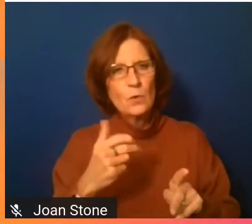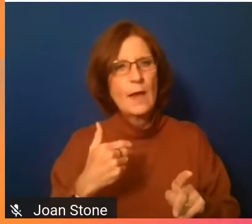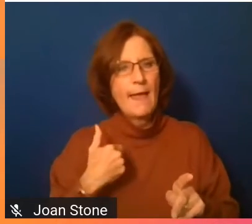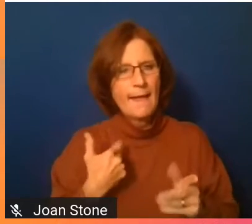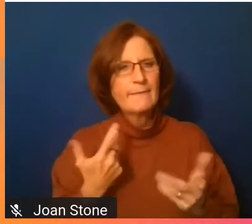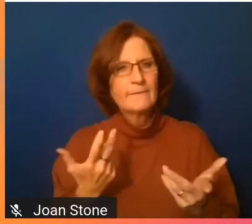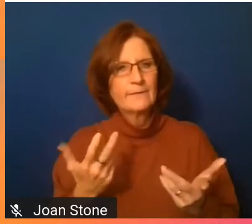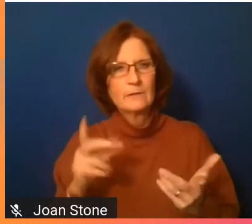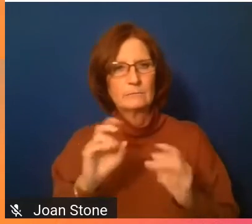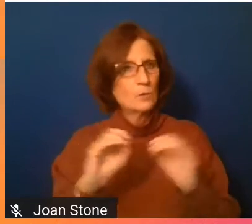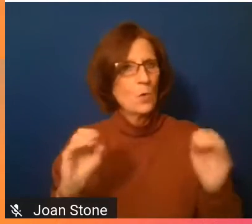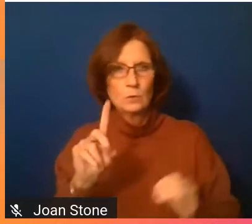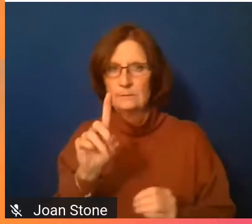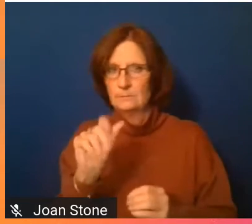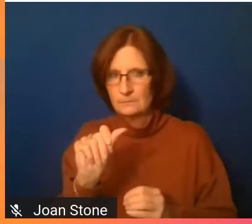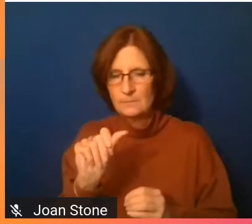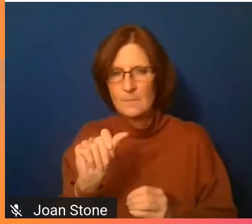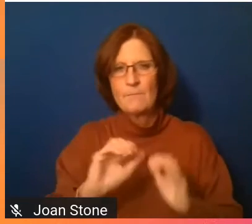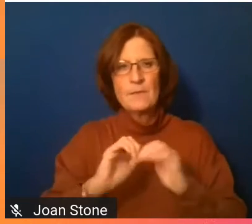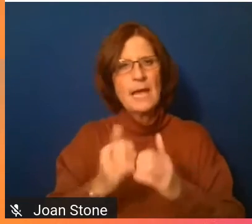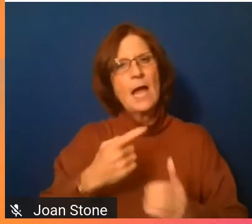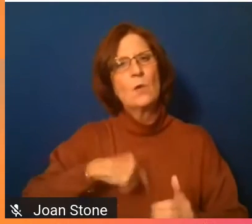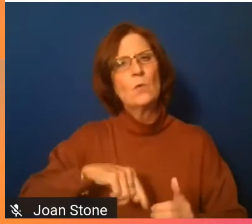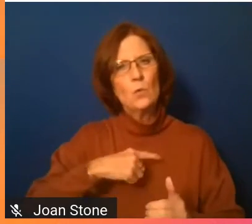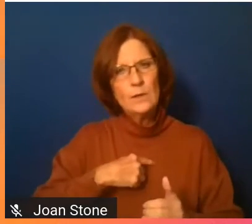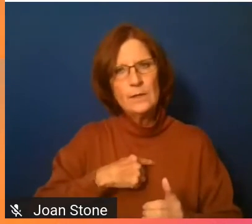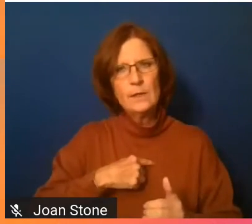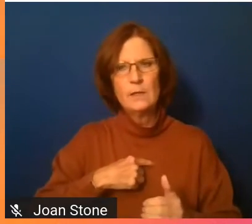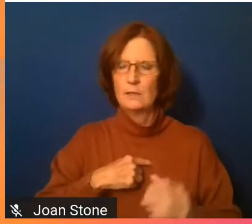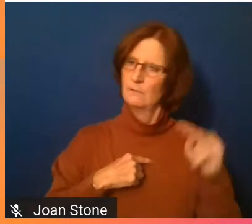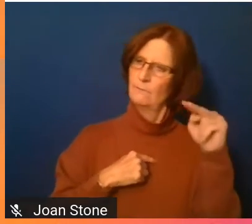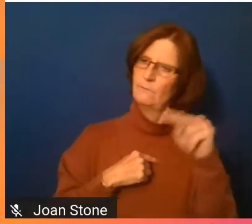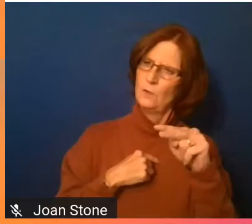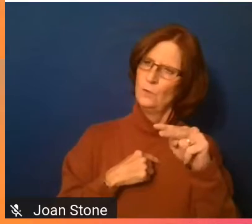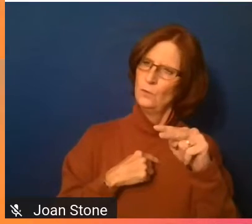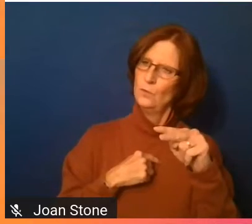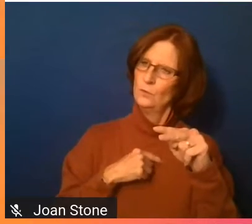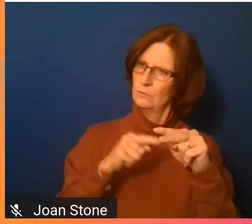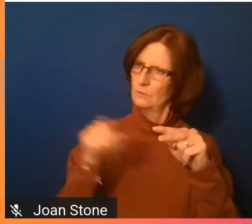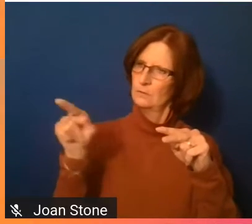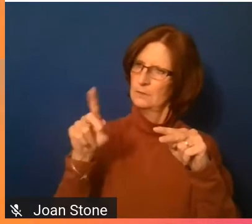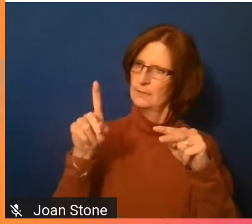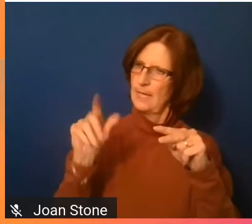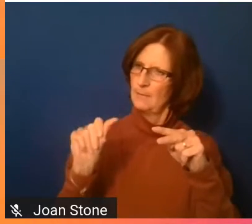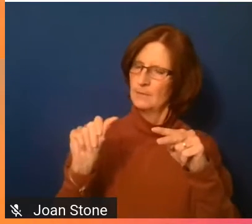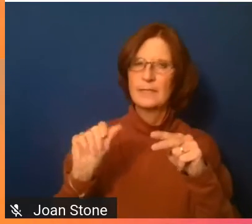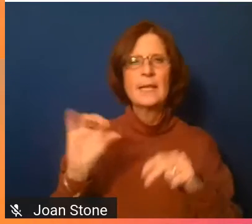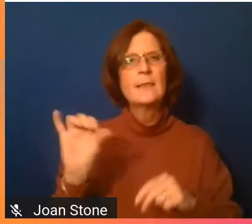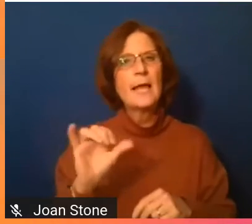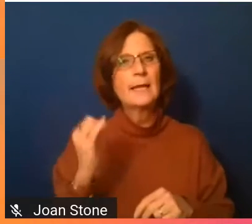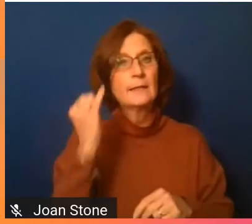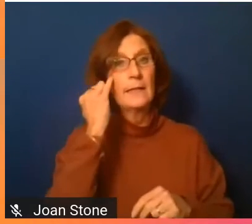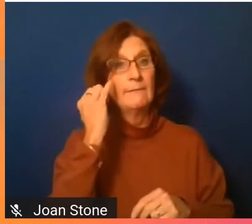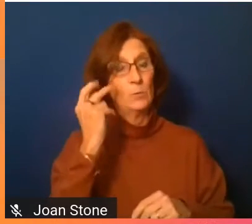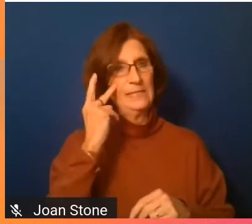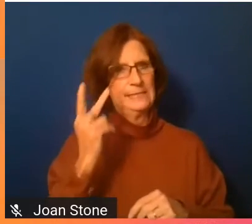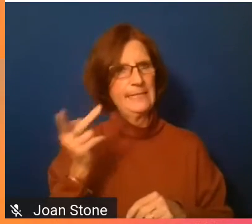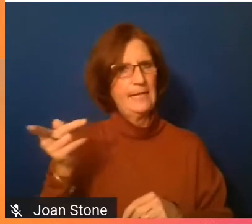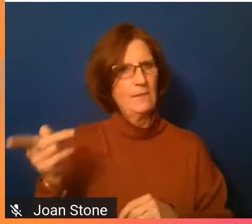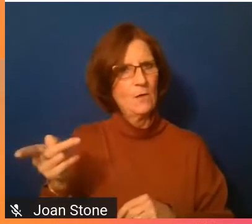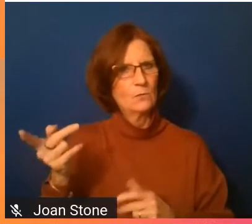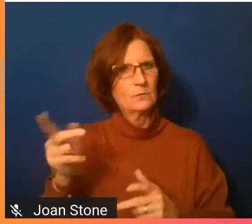able-bodied people, how we perhaps how we see disabled people. It's like if we see them